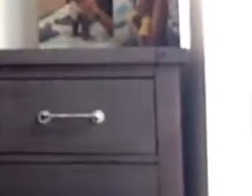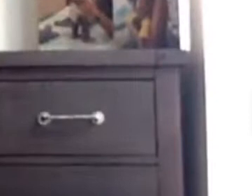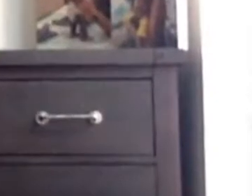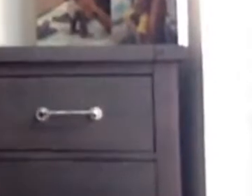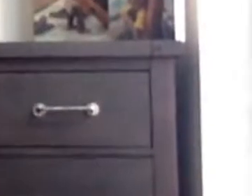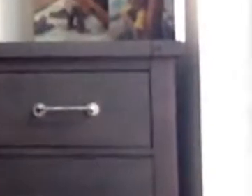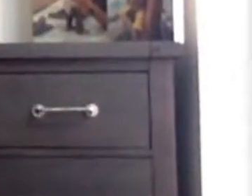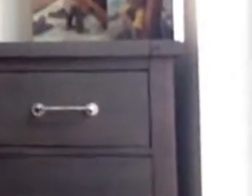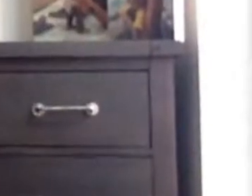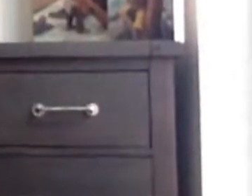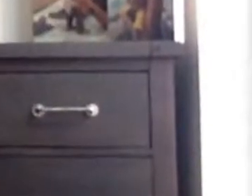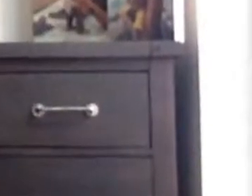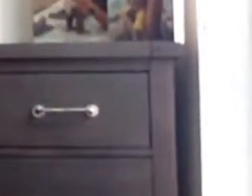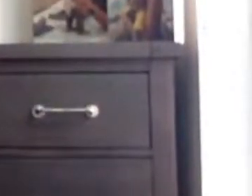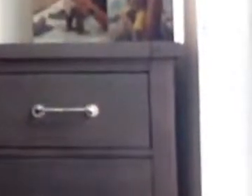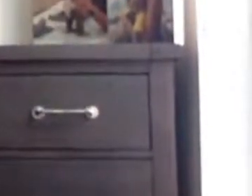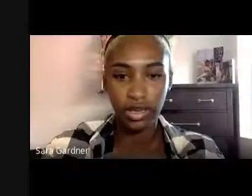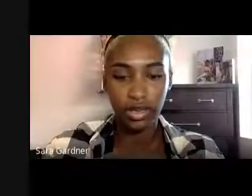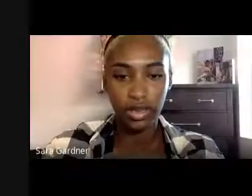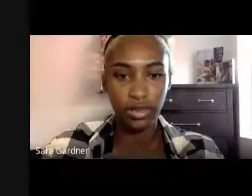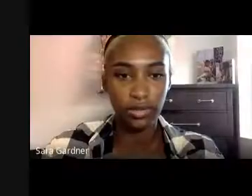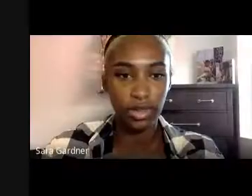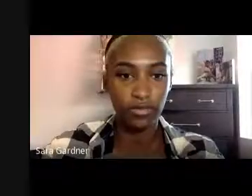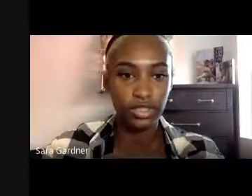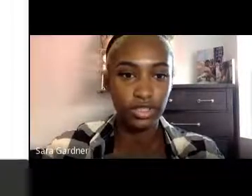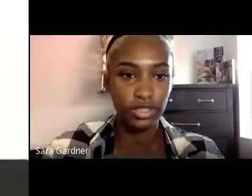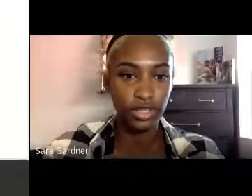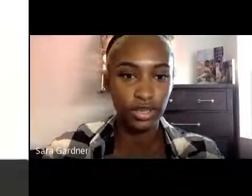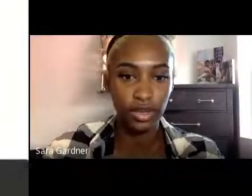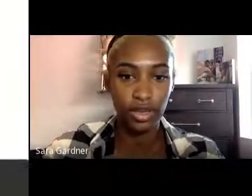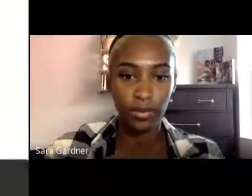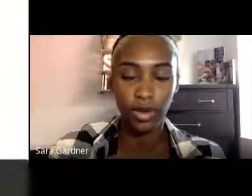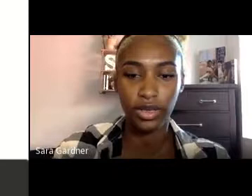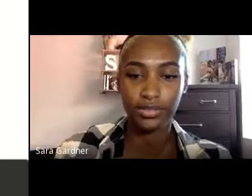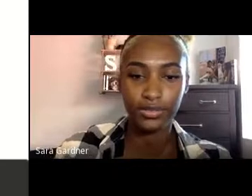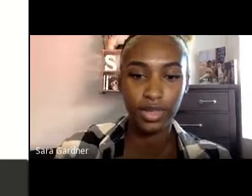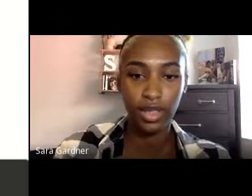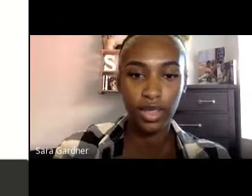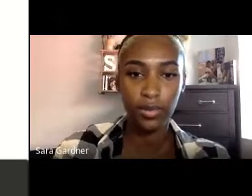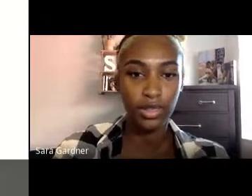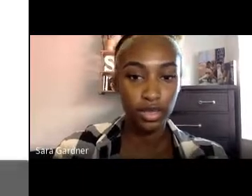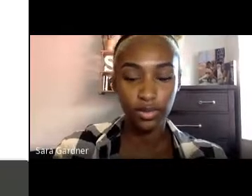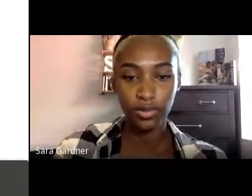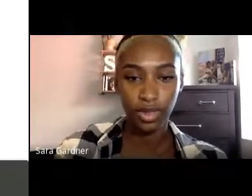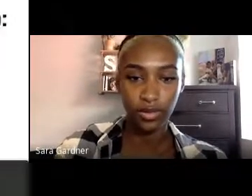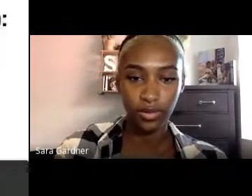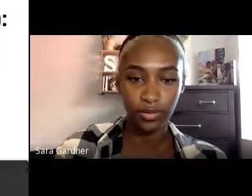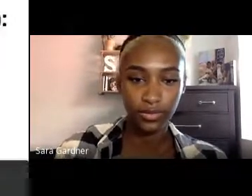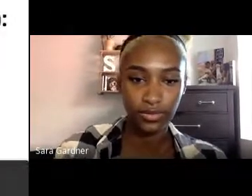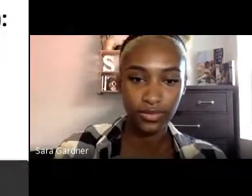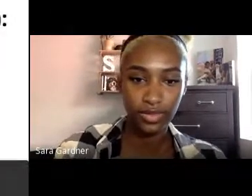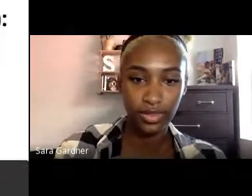about to keep, I guess, educated and keep the conversation going. But thank you